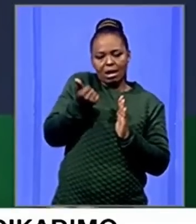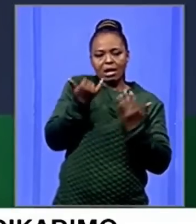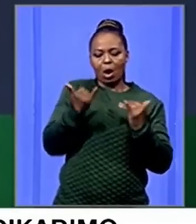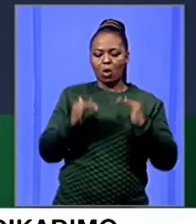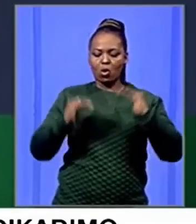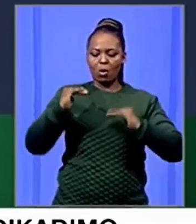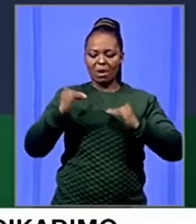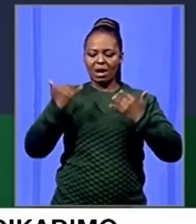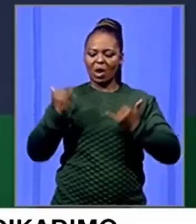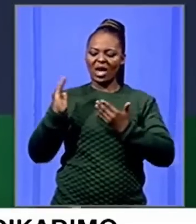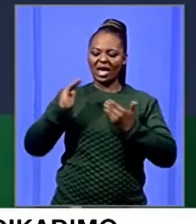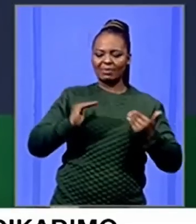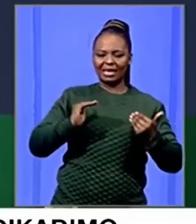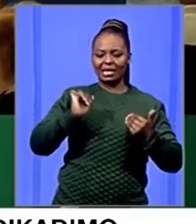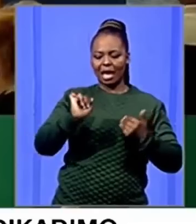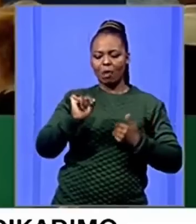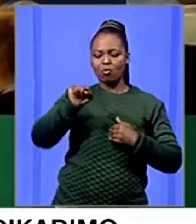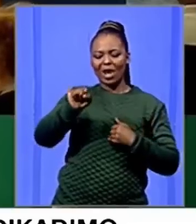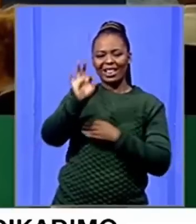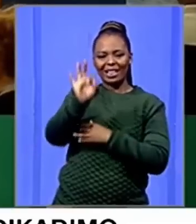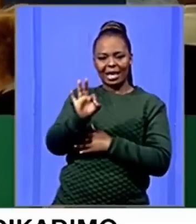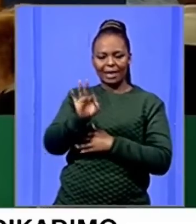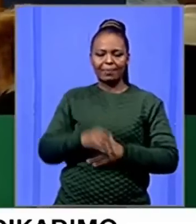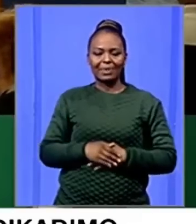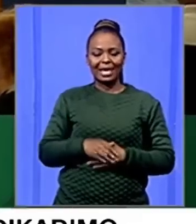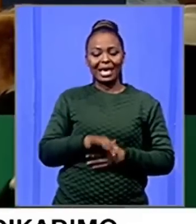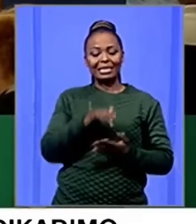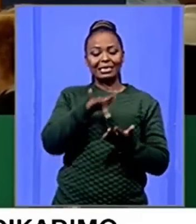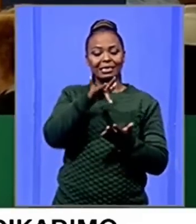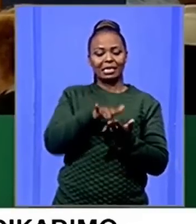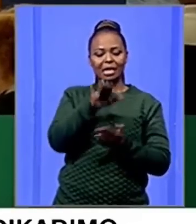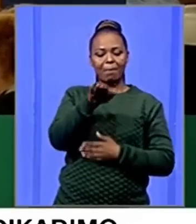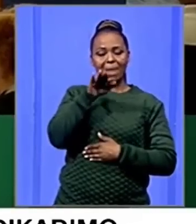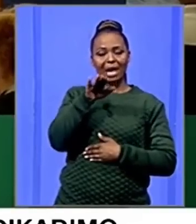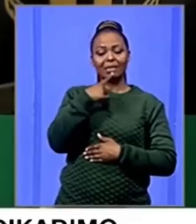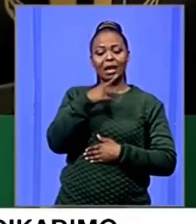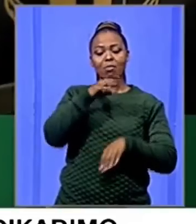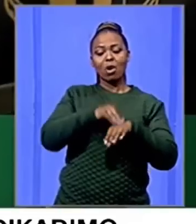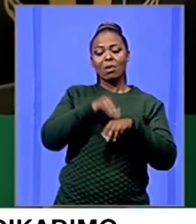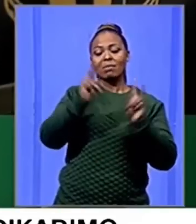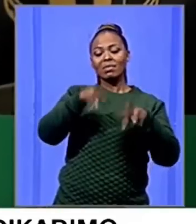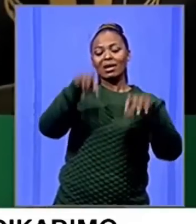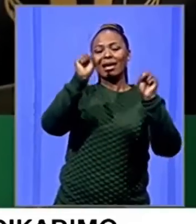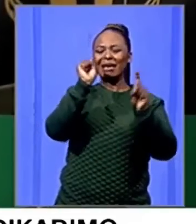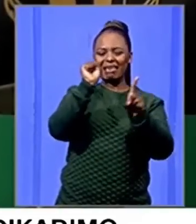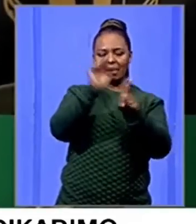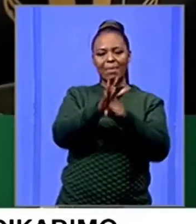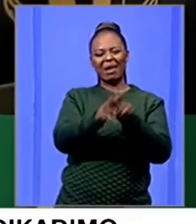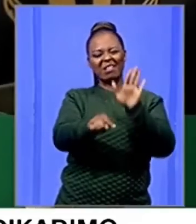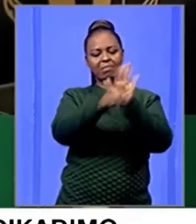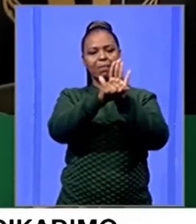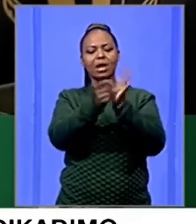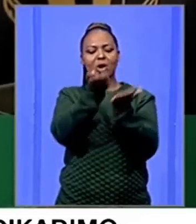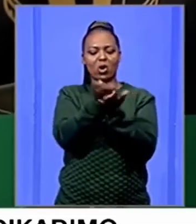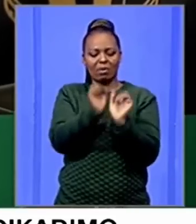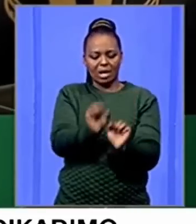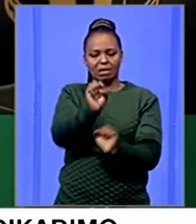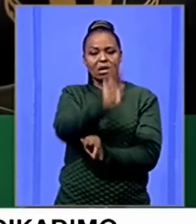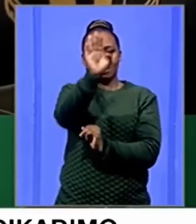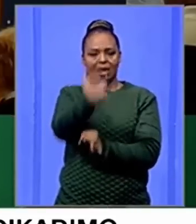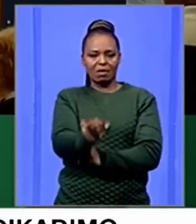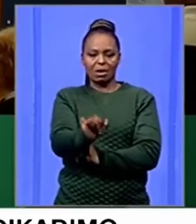e neng e solofetswe ya 0.3. Khabagare Central Bank e re mathata a motlakase a tswelela go nna kgwetlho mo ikonoming jaaka e